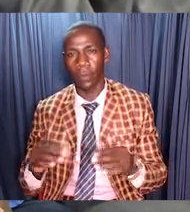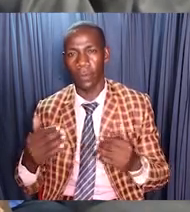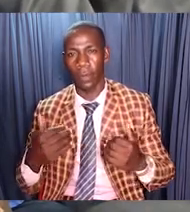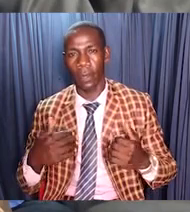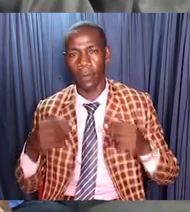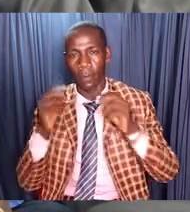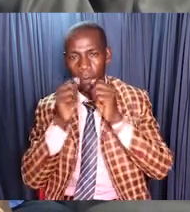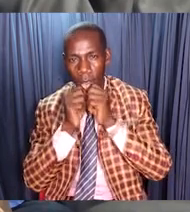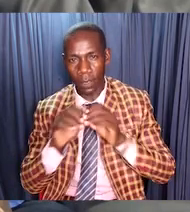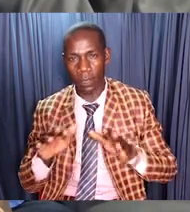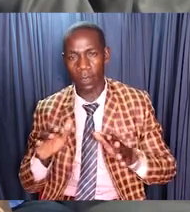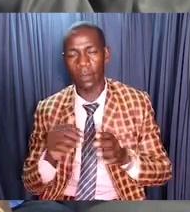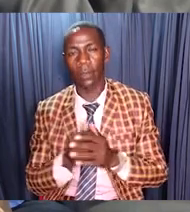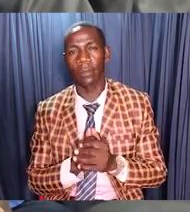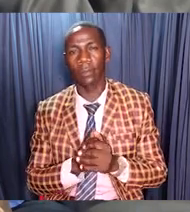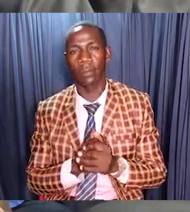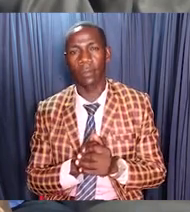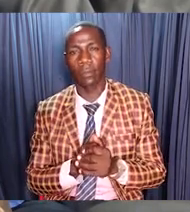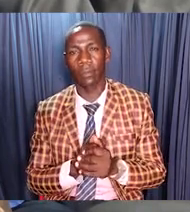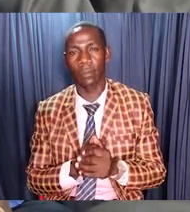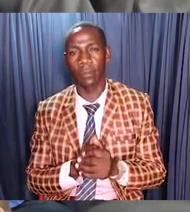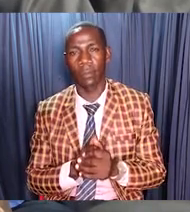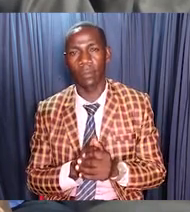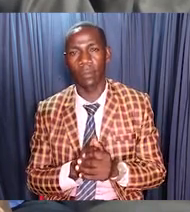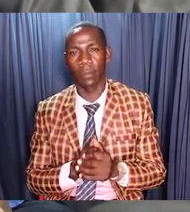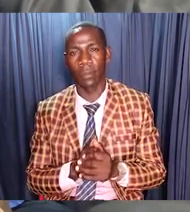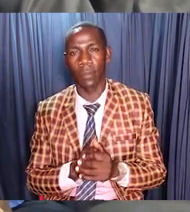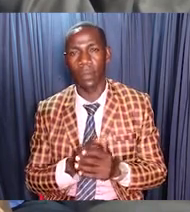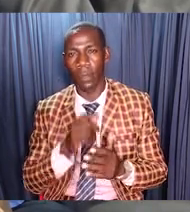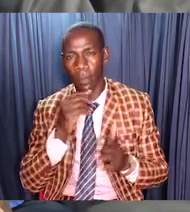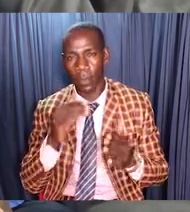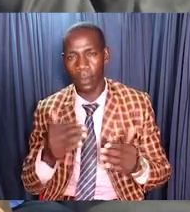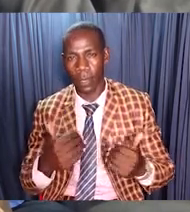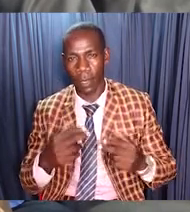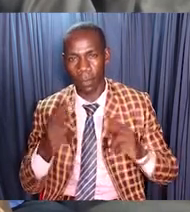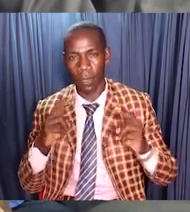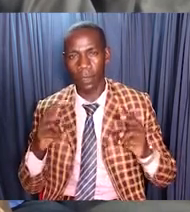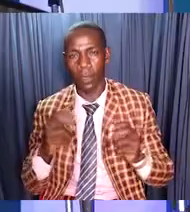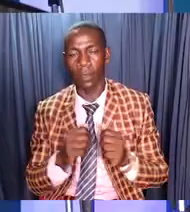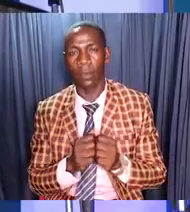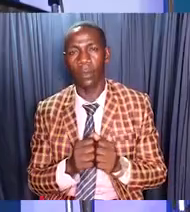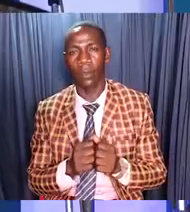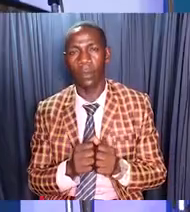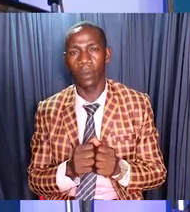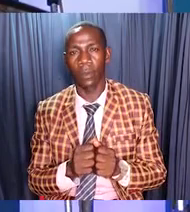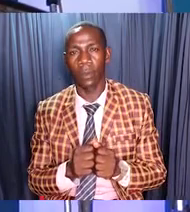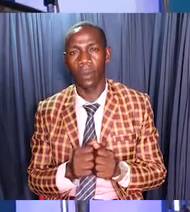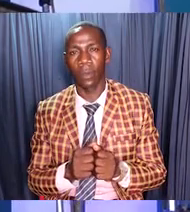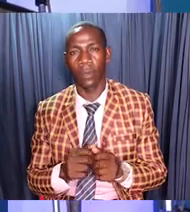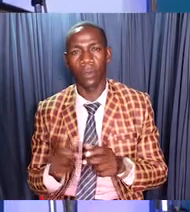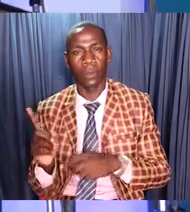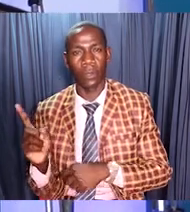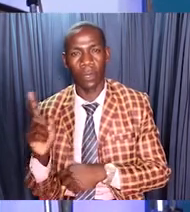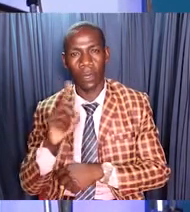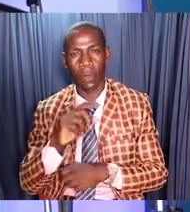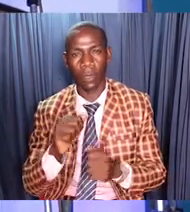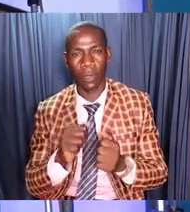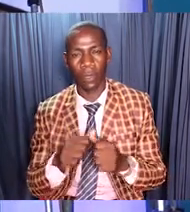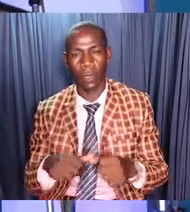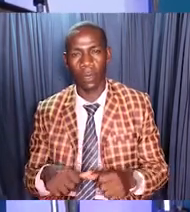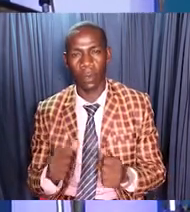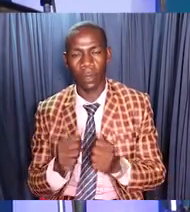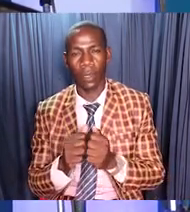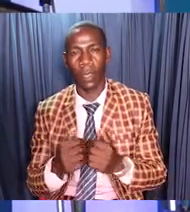You live there with blessings. Mtu mwenye amani. One with peace. Ukishinda naye. When you stay with him.